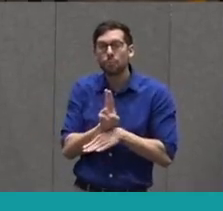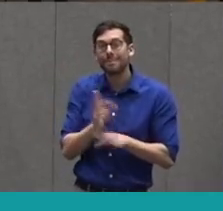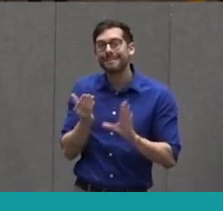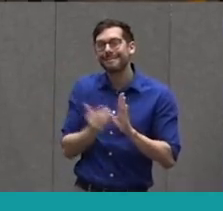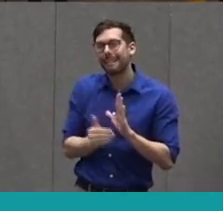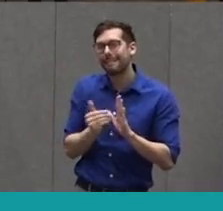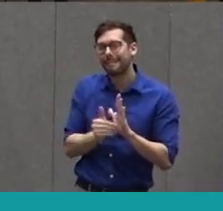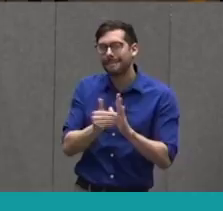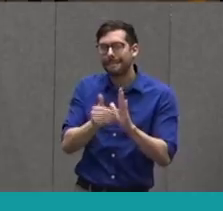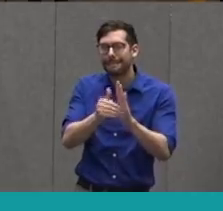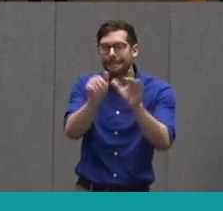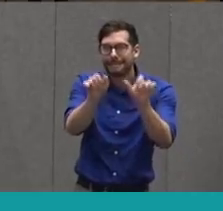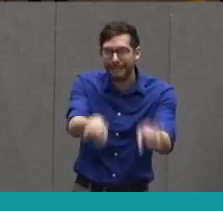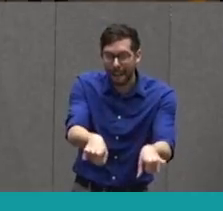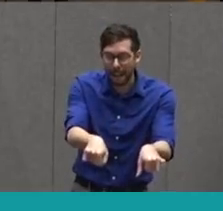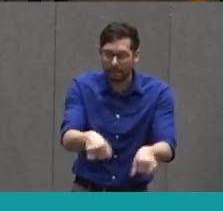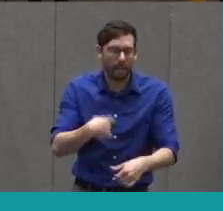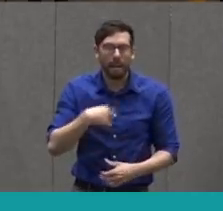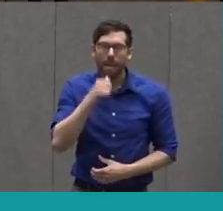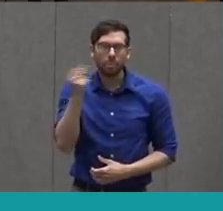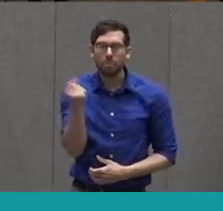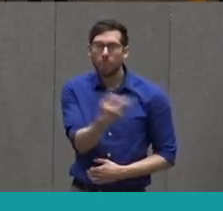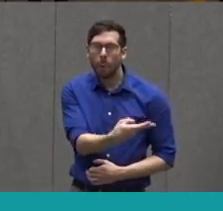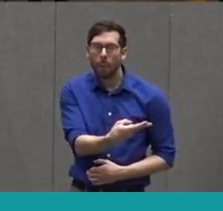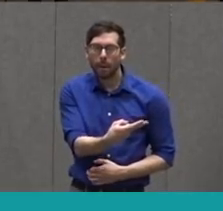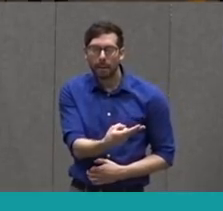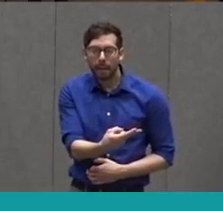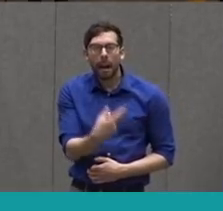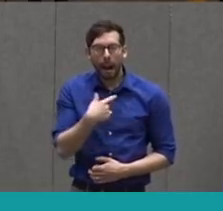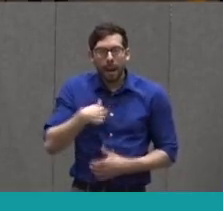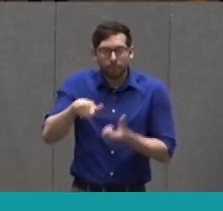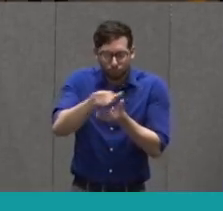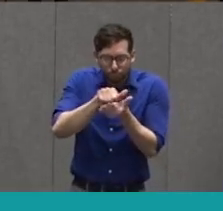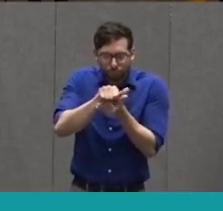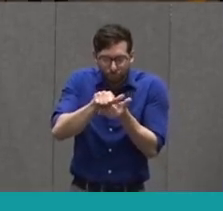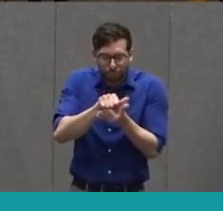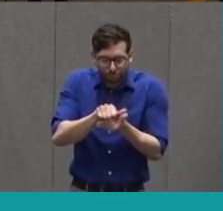them and I use them again and again. So this straw is green.